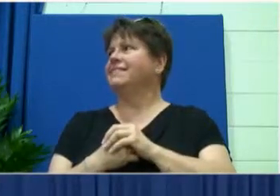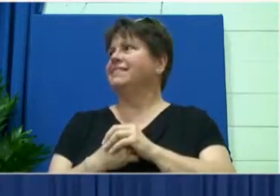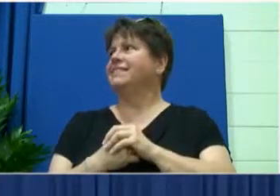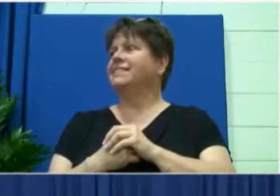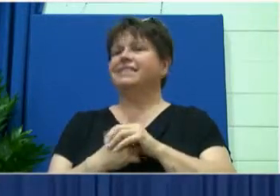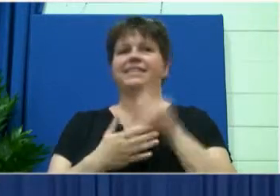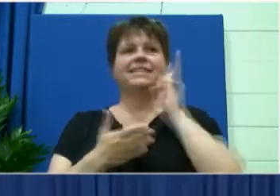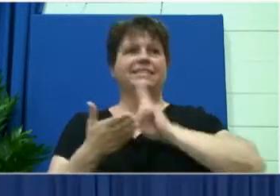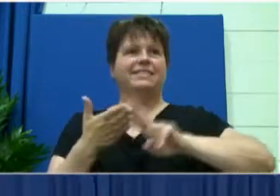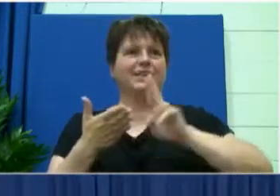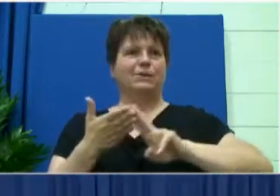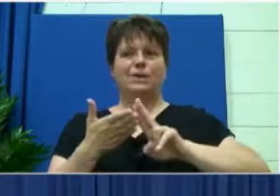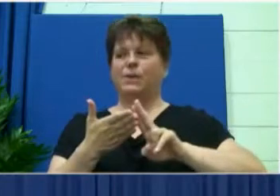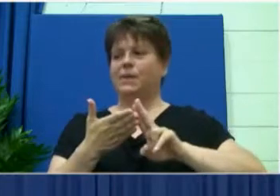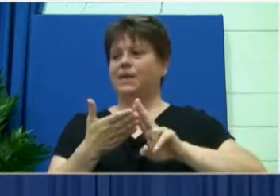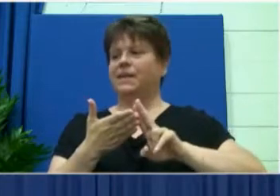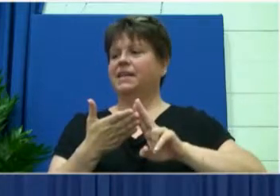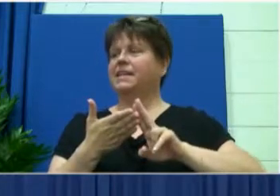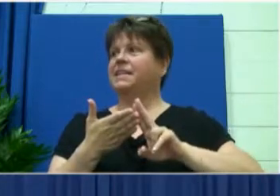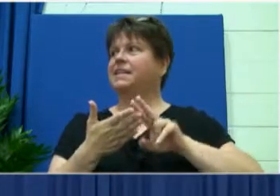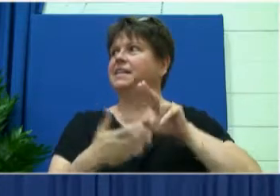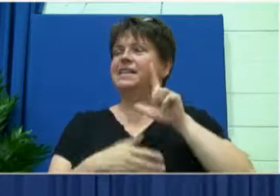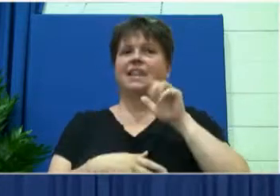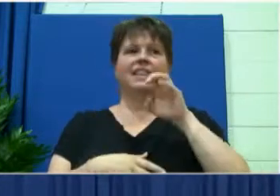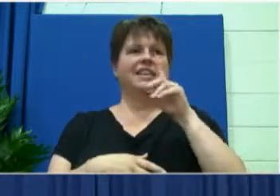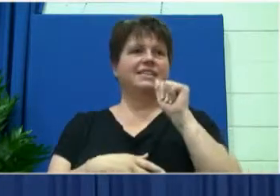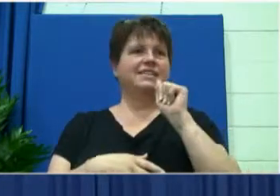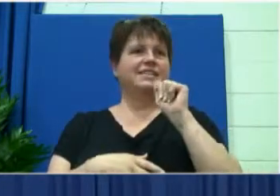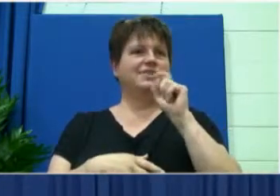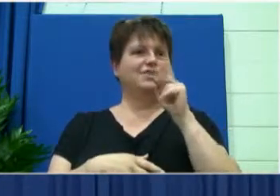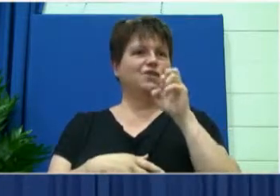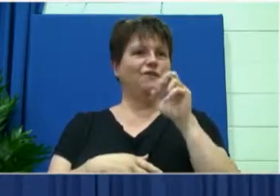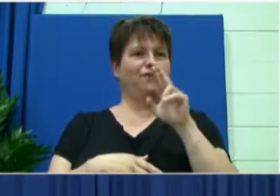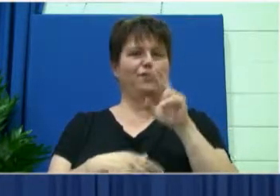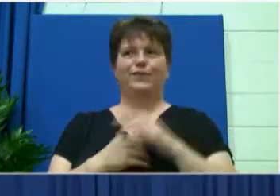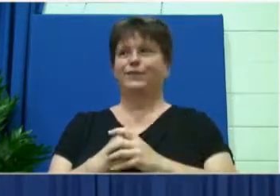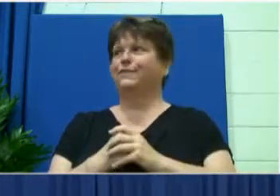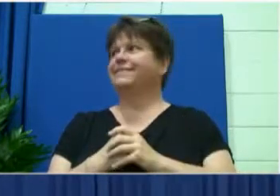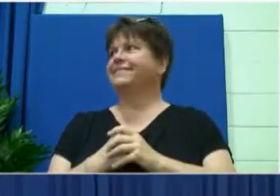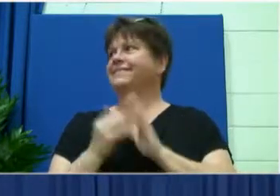The Secretary to the Board of Trustees, Ms. Linda Stover.